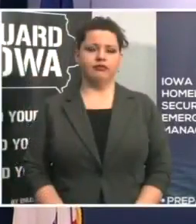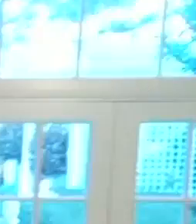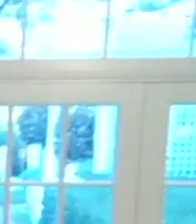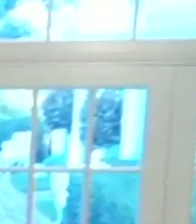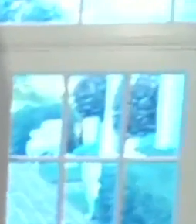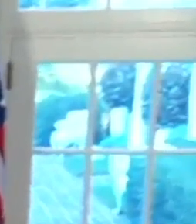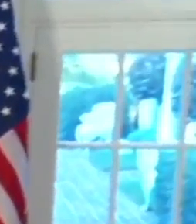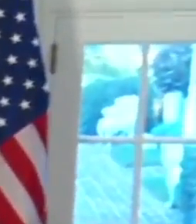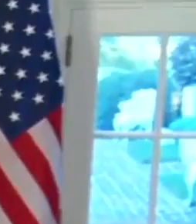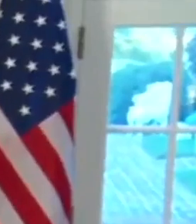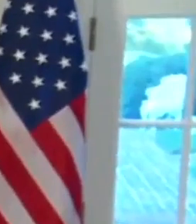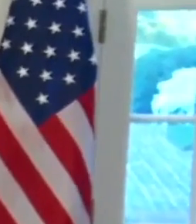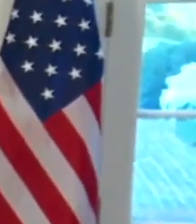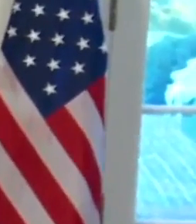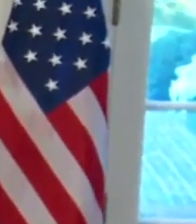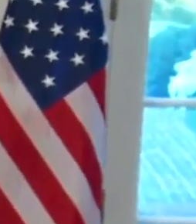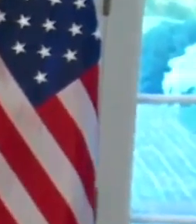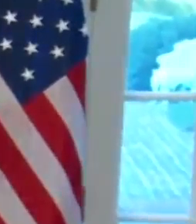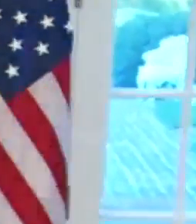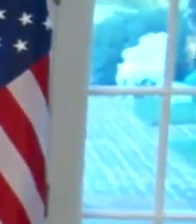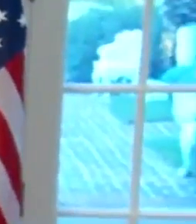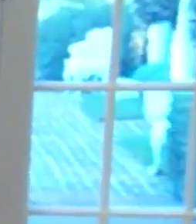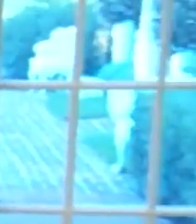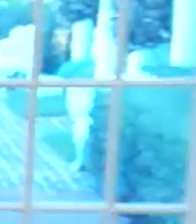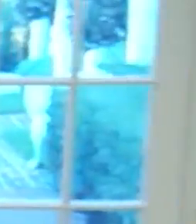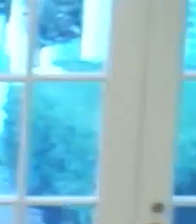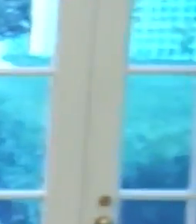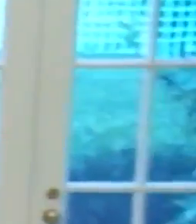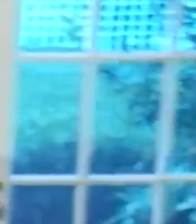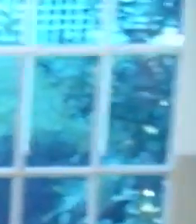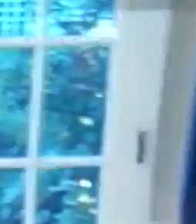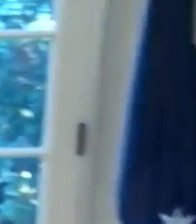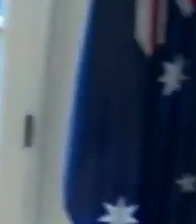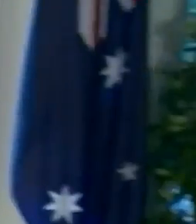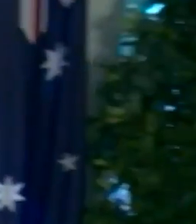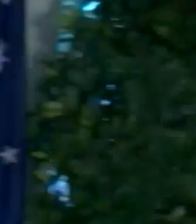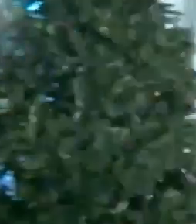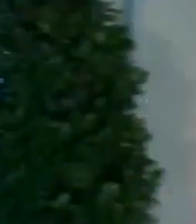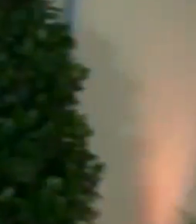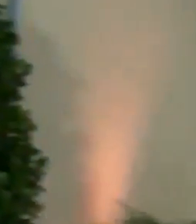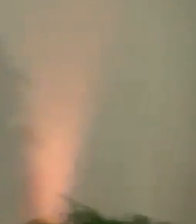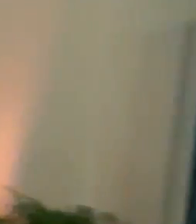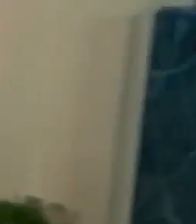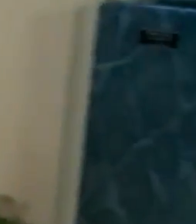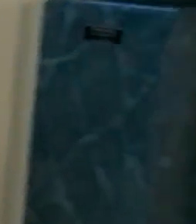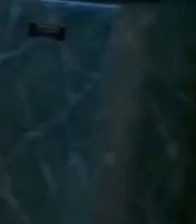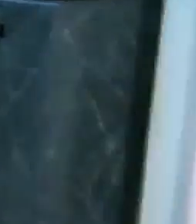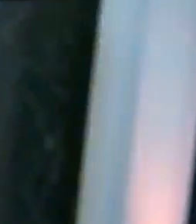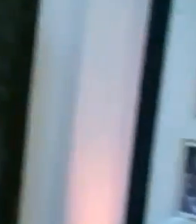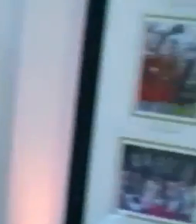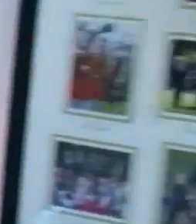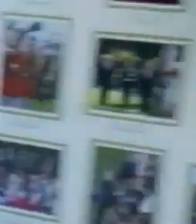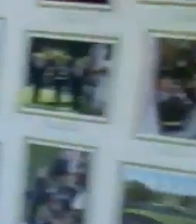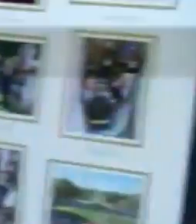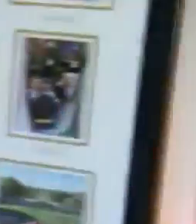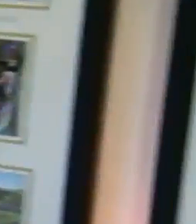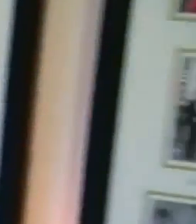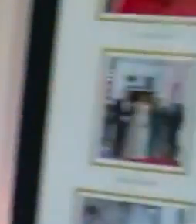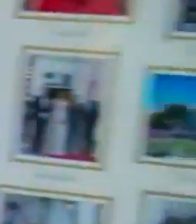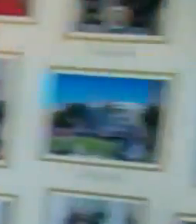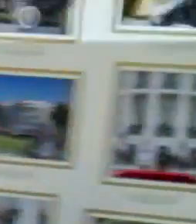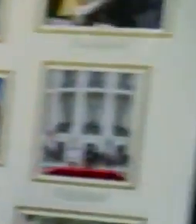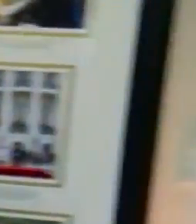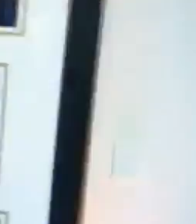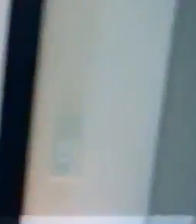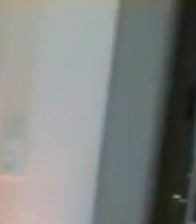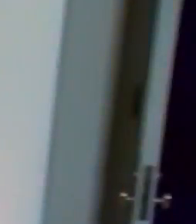news conferences. Last week, she interacted with Vice President Mike Pence's press secretary, Katie Miller, as well as the vice president. On